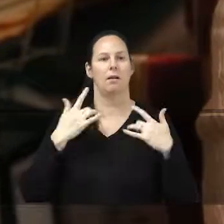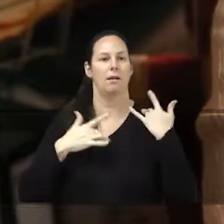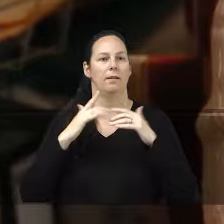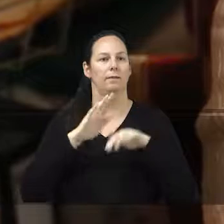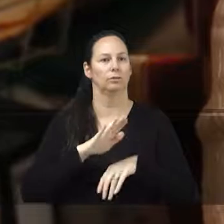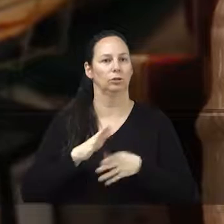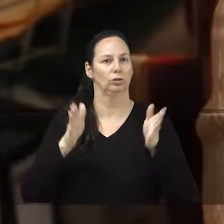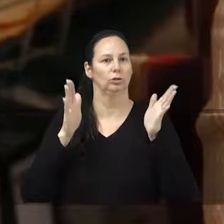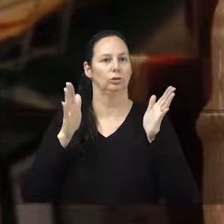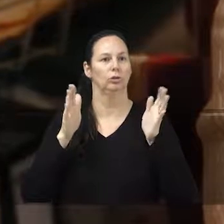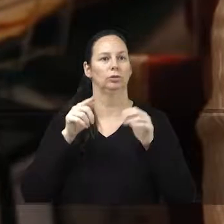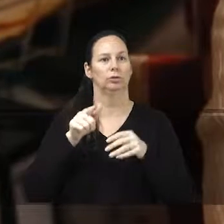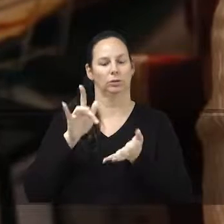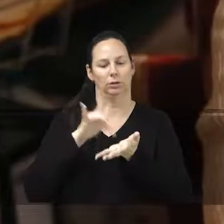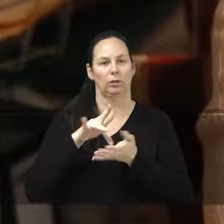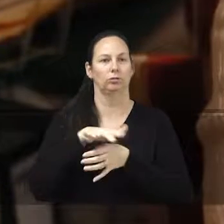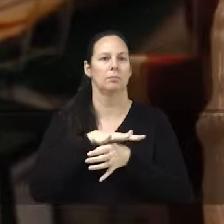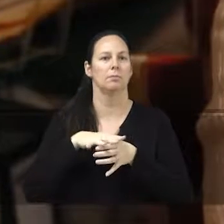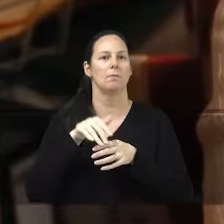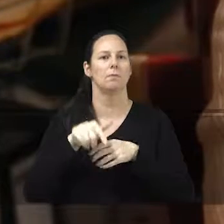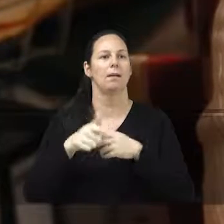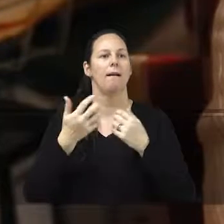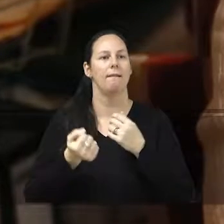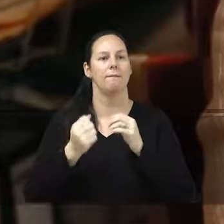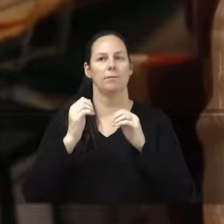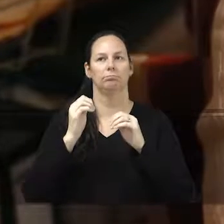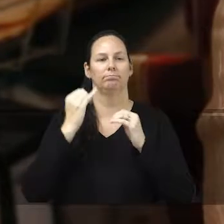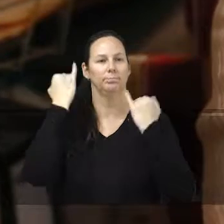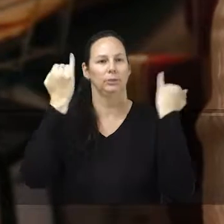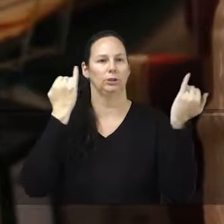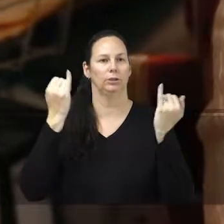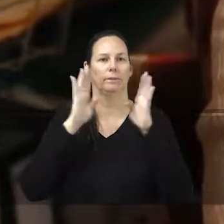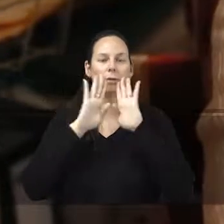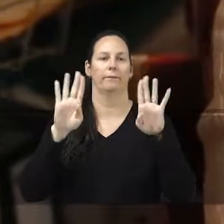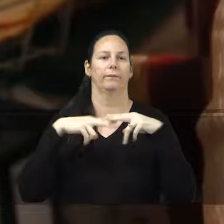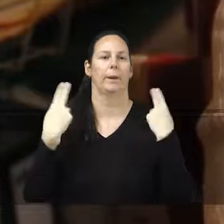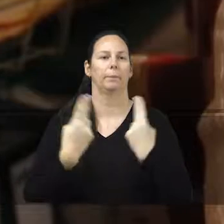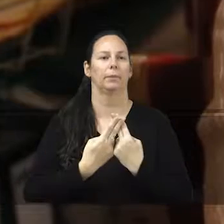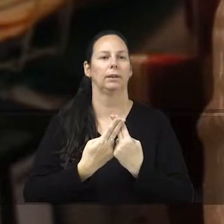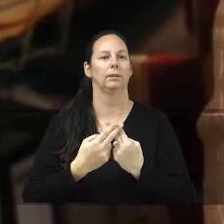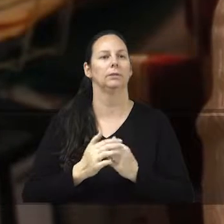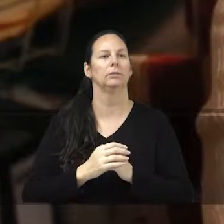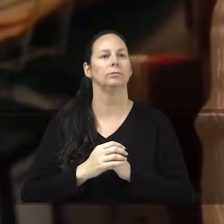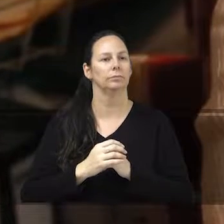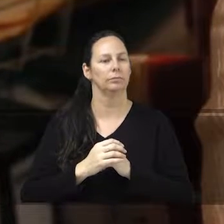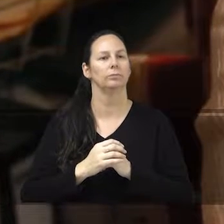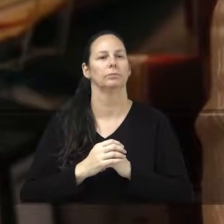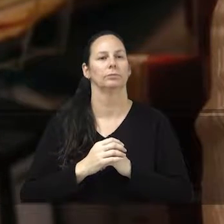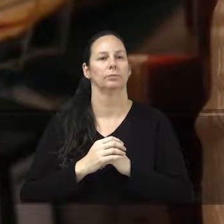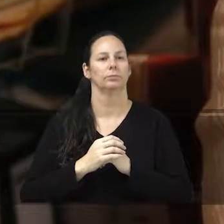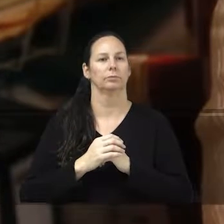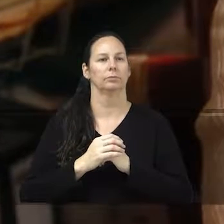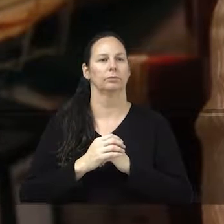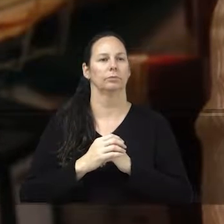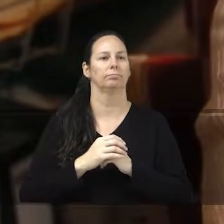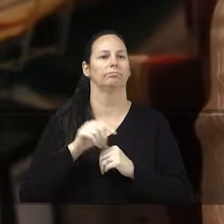and the central place they have as the image of the Holy Family,